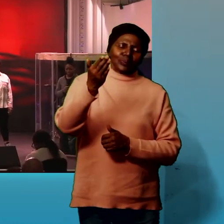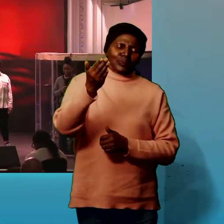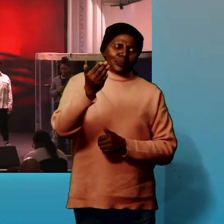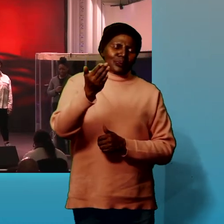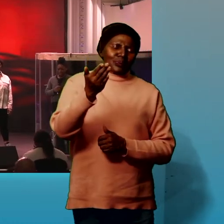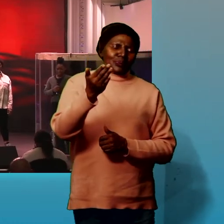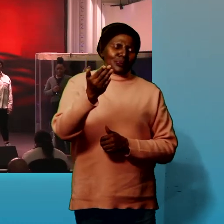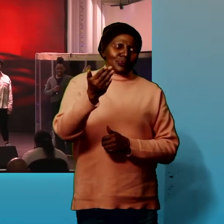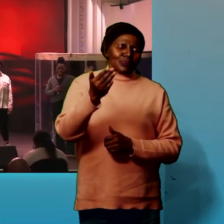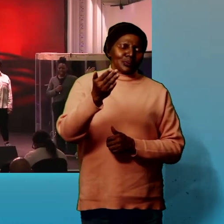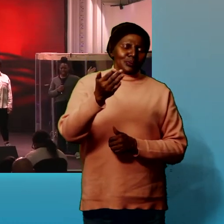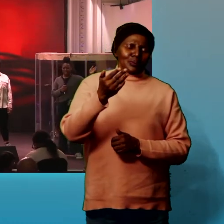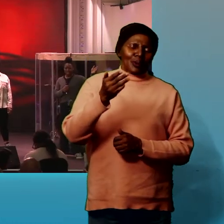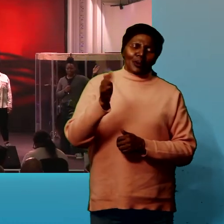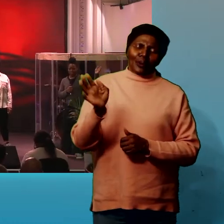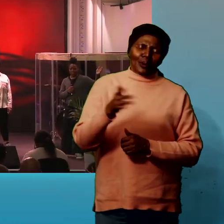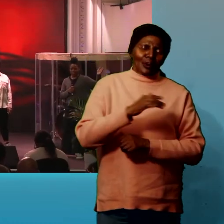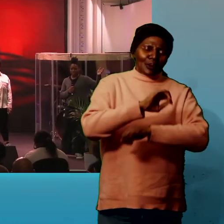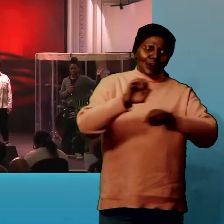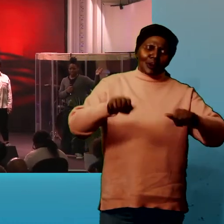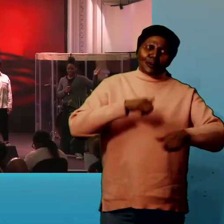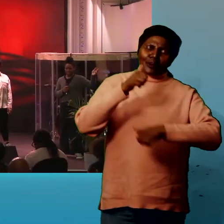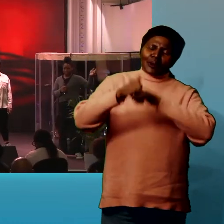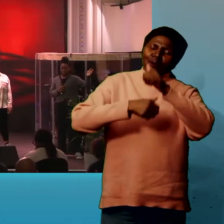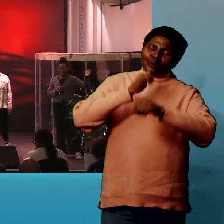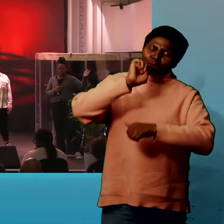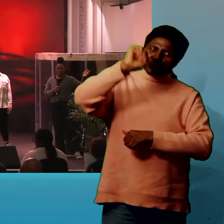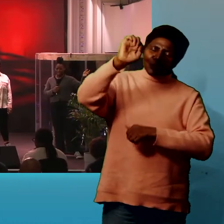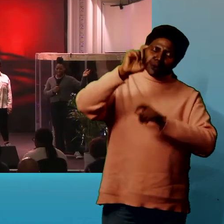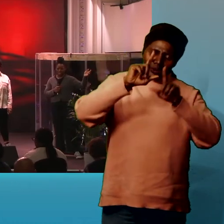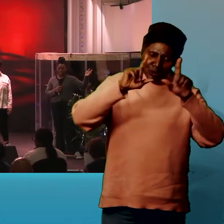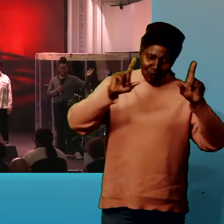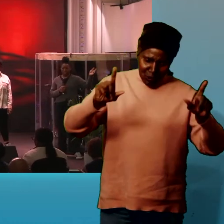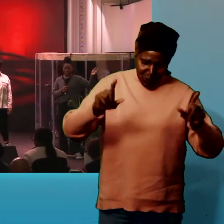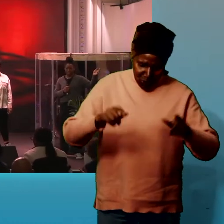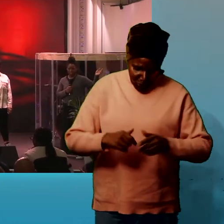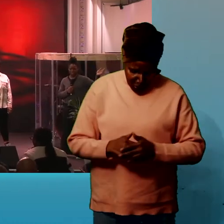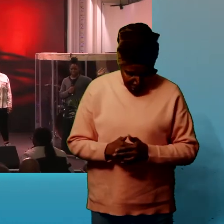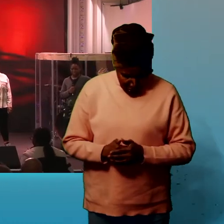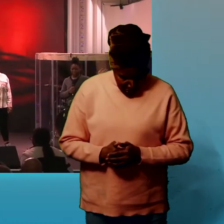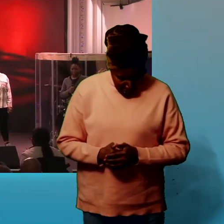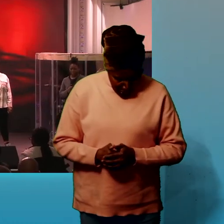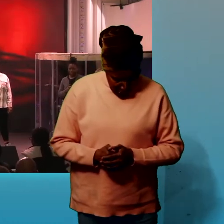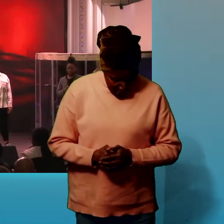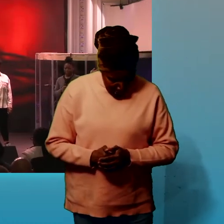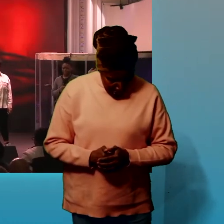praise. It belongs to you, Lord God, Alpha and Omega.